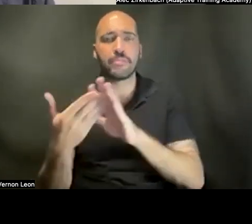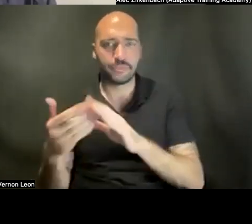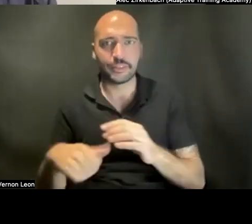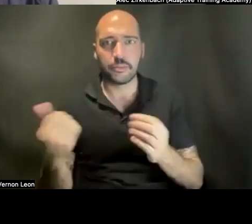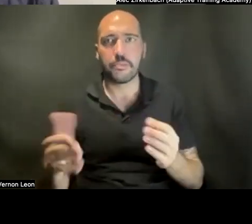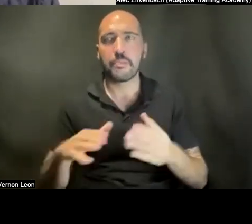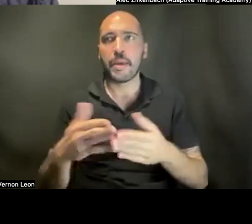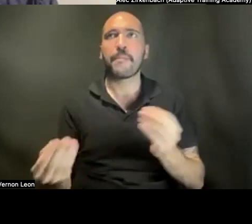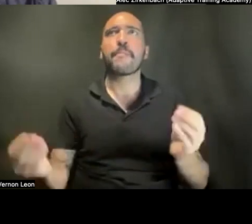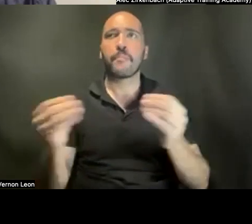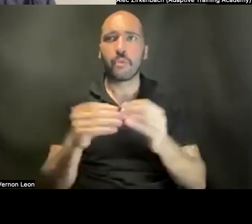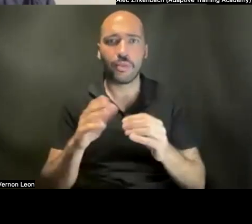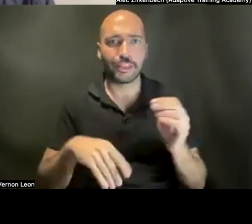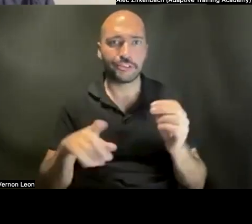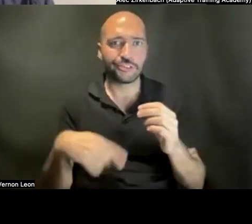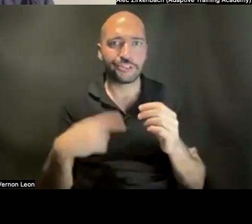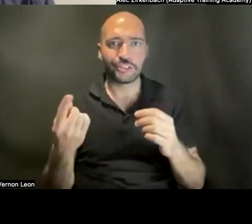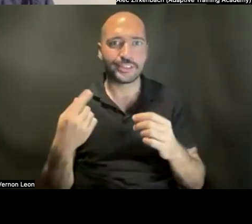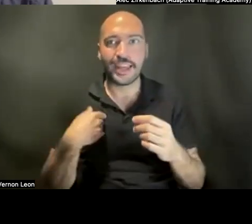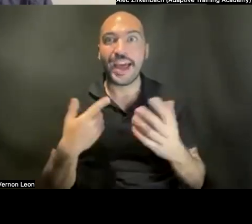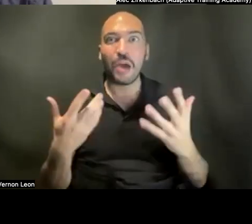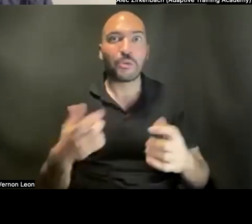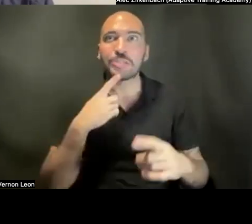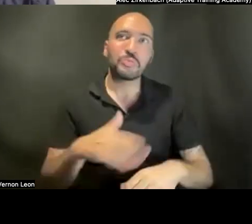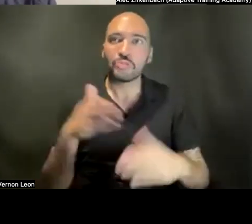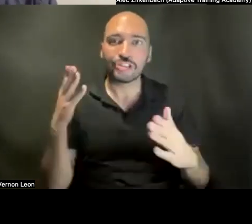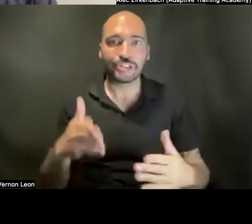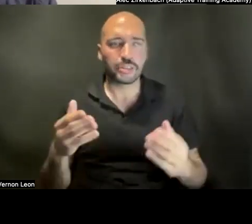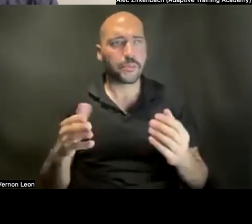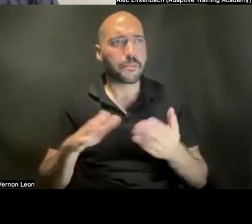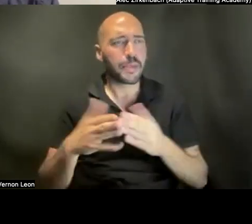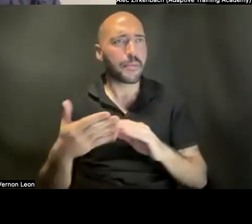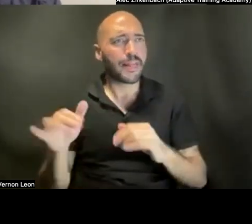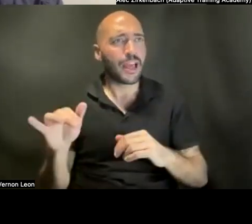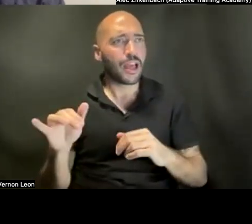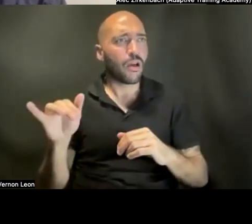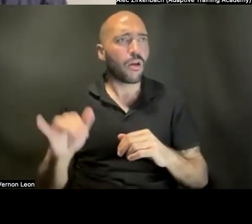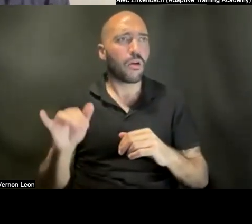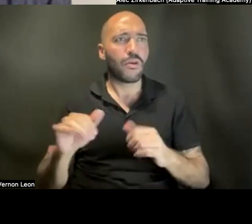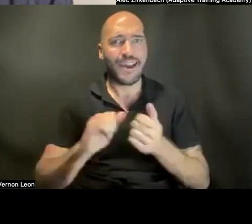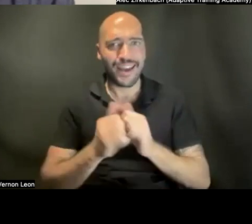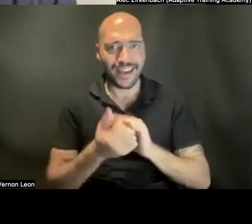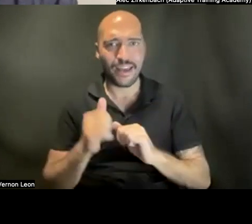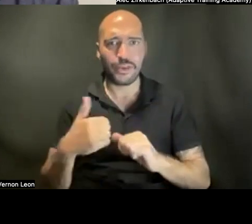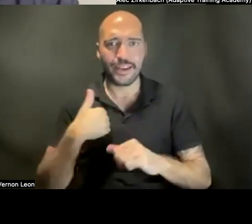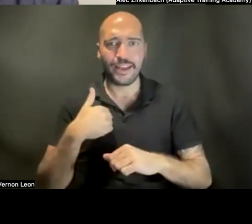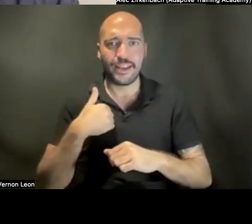more than just, I just want to be a musician. It became more about like, how can